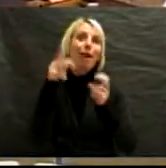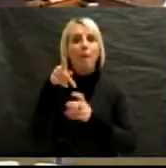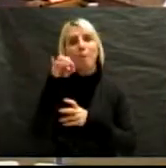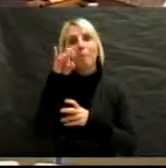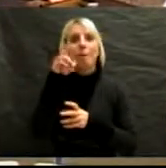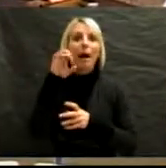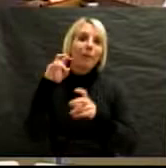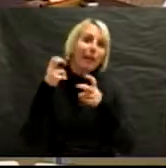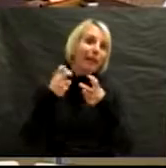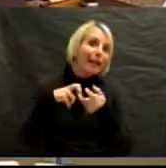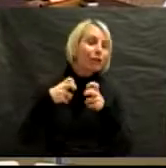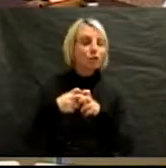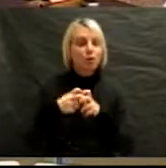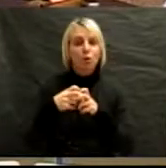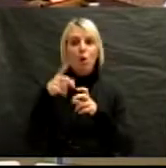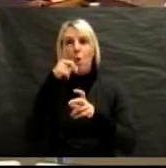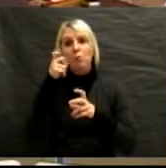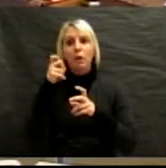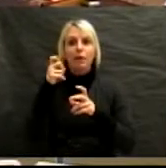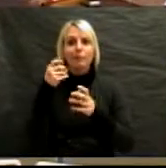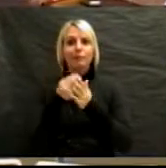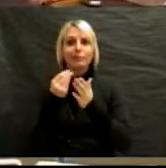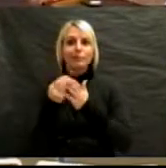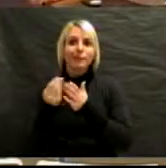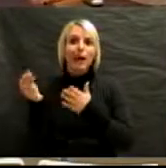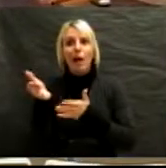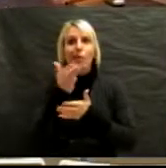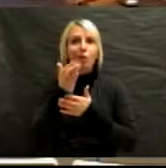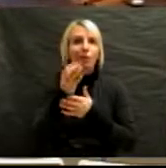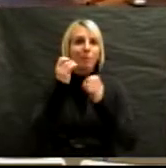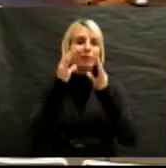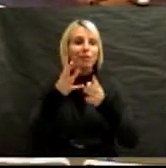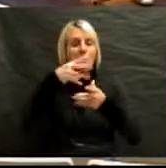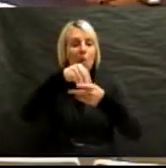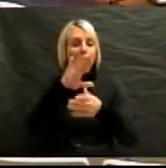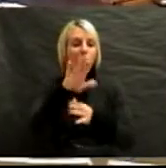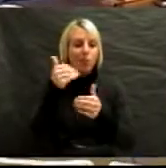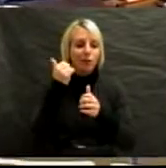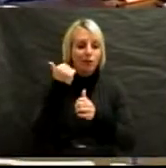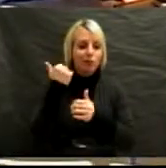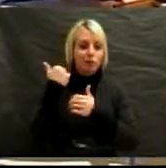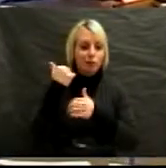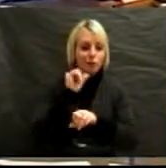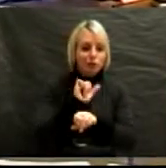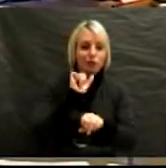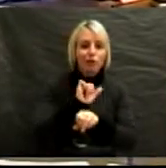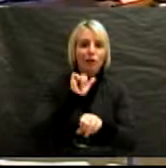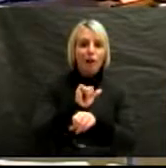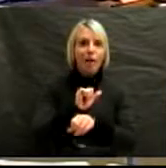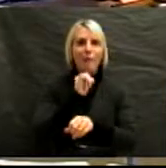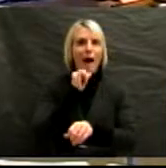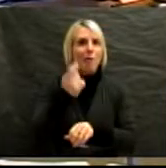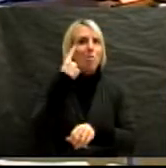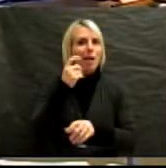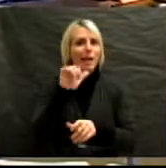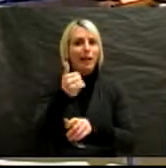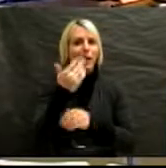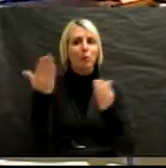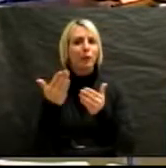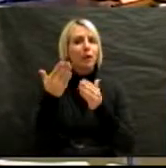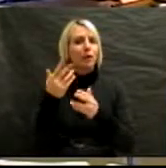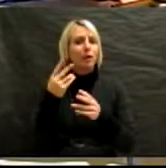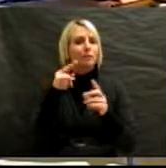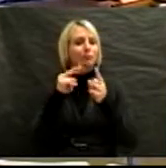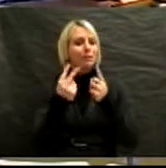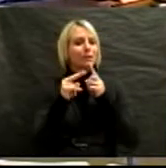don't think anybody on this board has ever looked at teachers as a volunteer basis. And they should be rightly compensated for what they